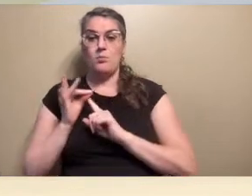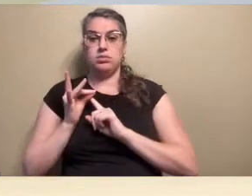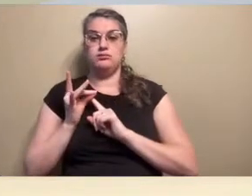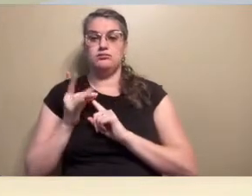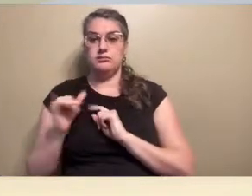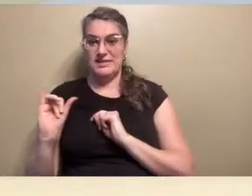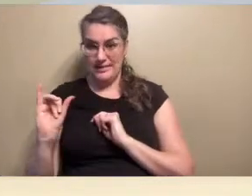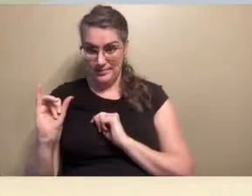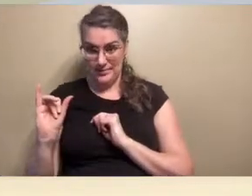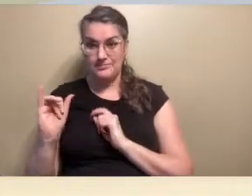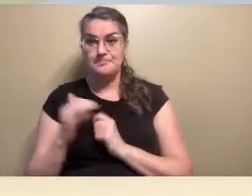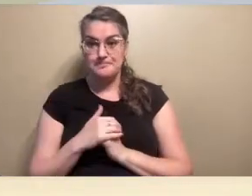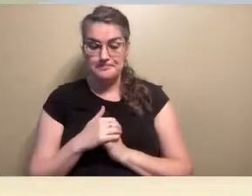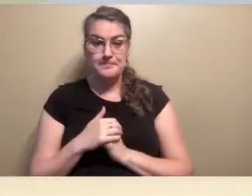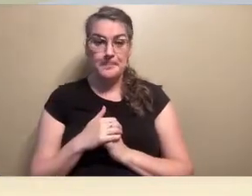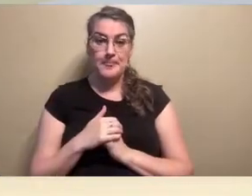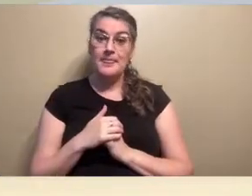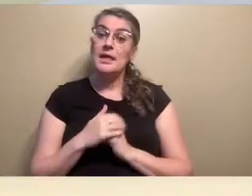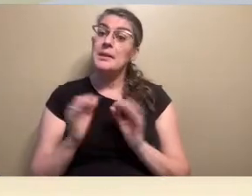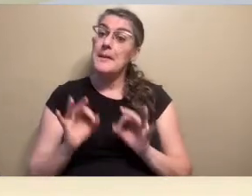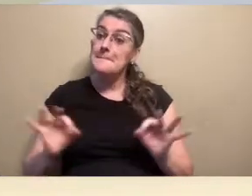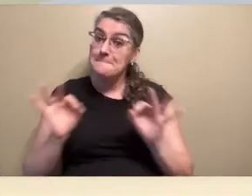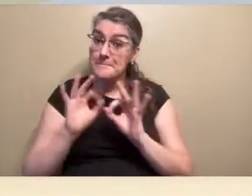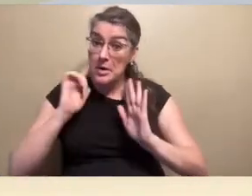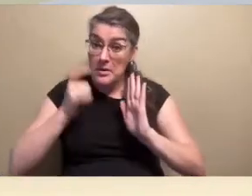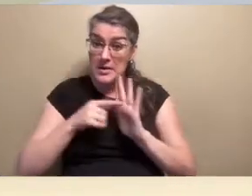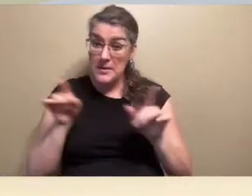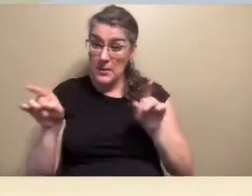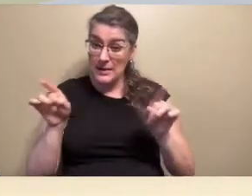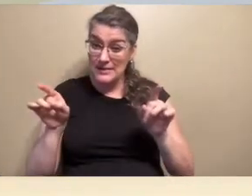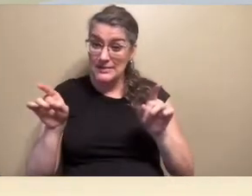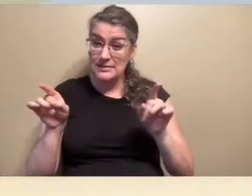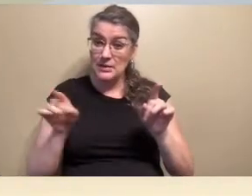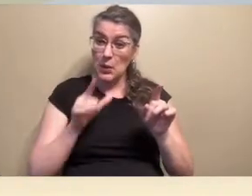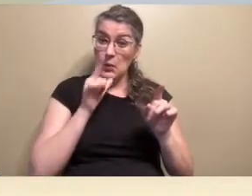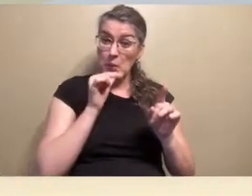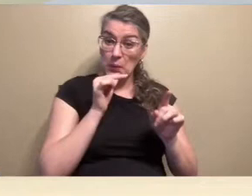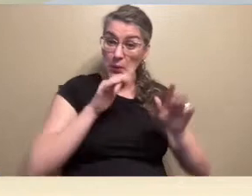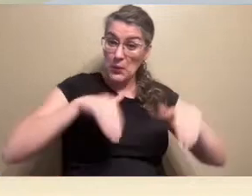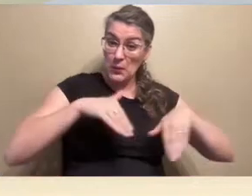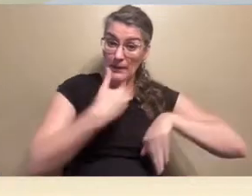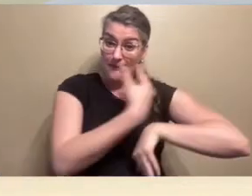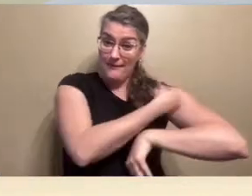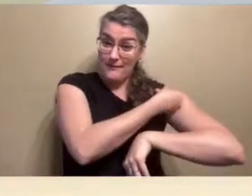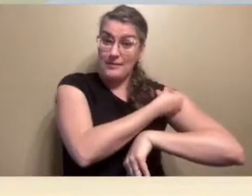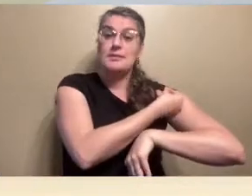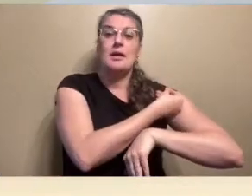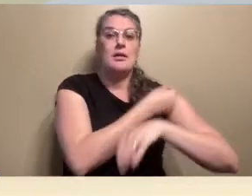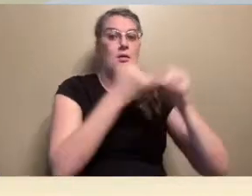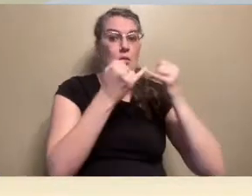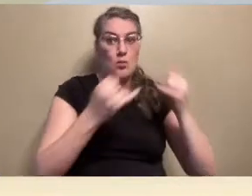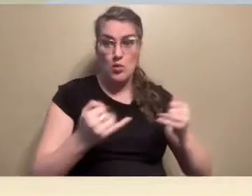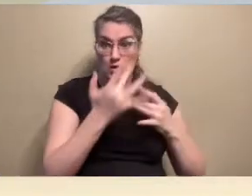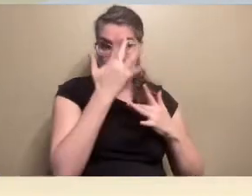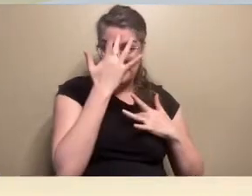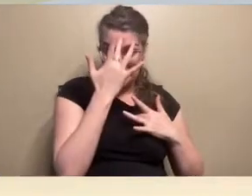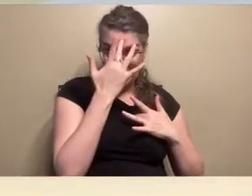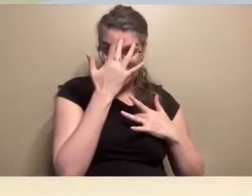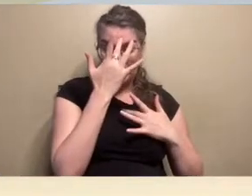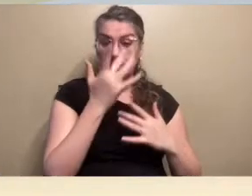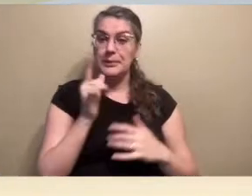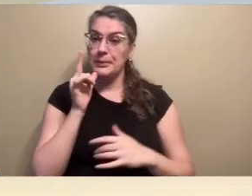really confirm that being fully immunized does protect people against COVID-19 and that vaccines are working.